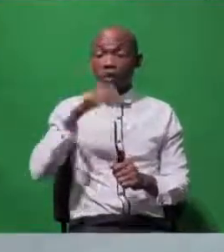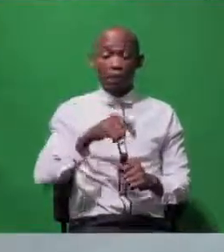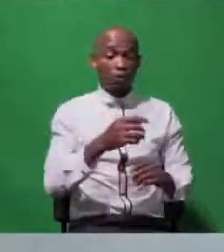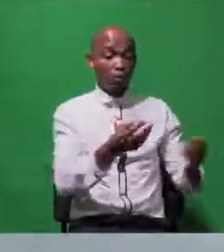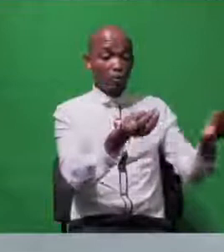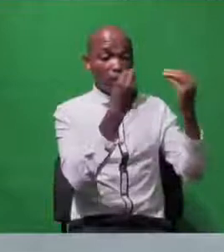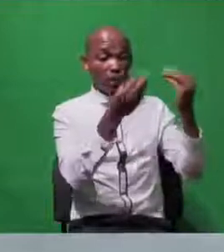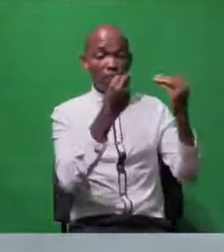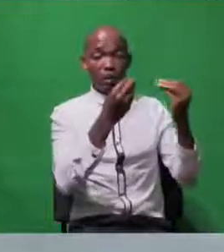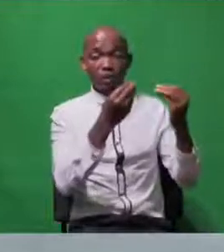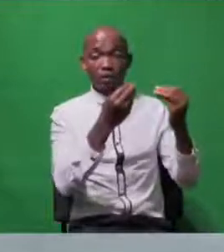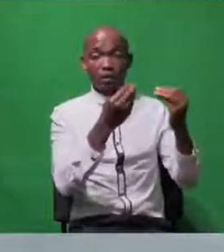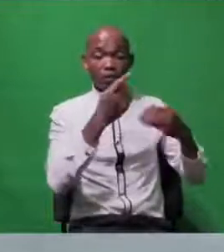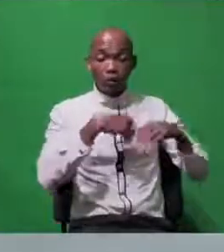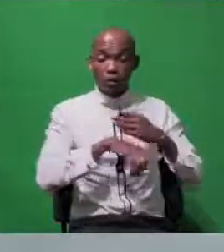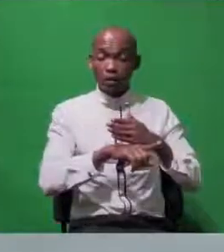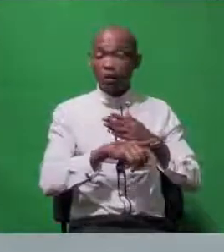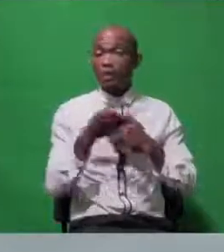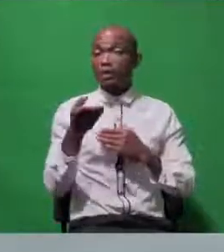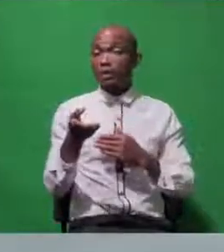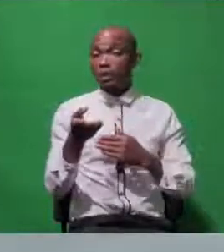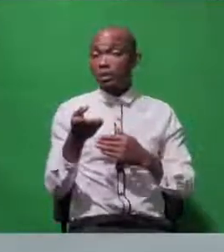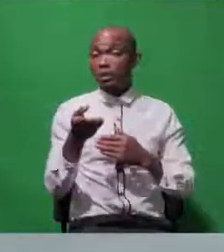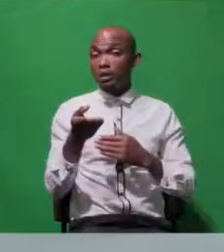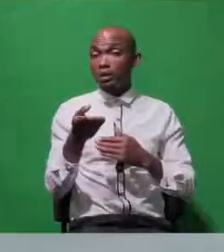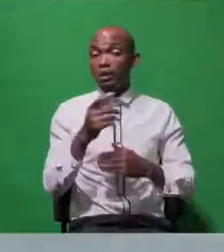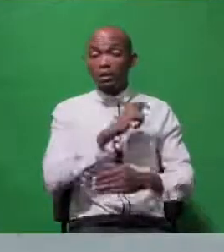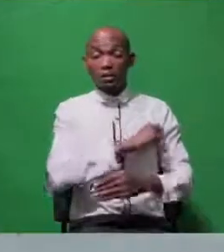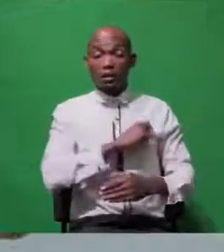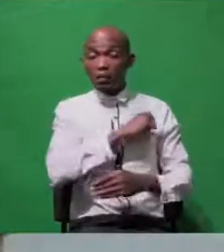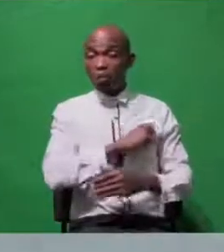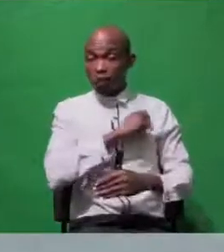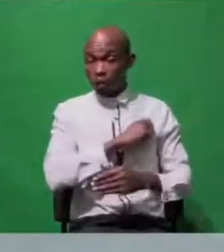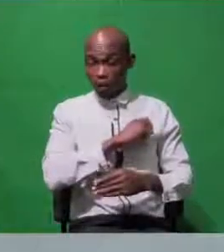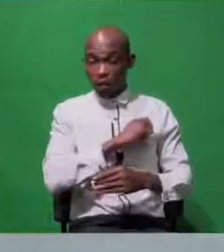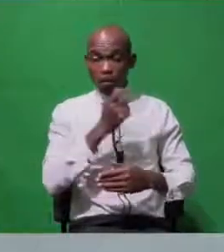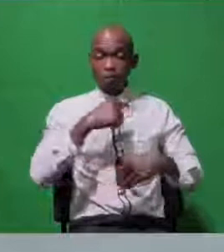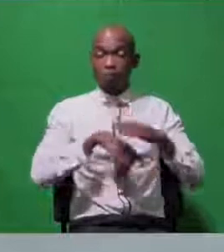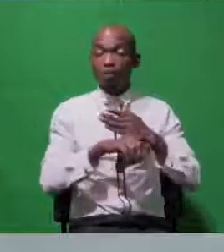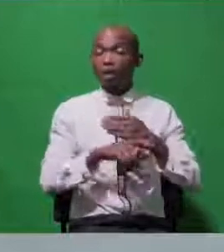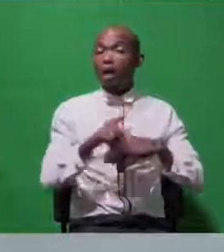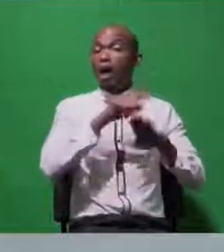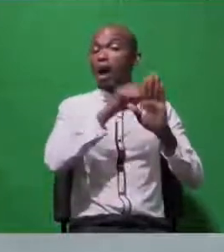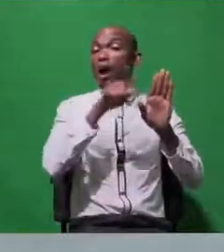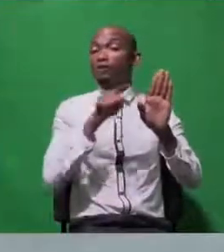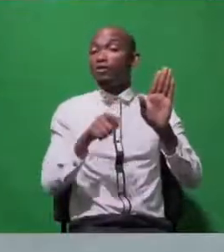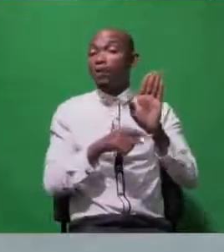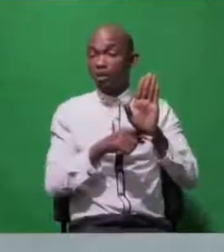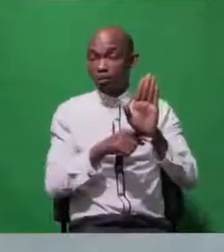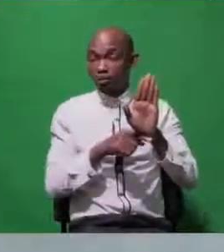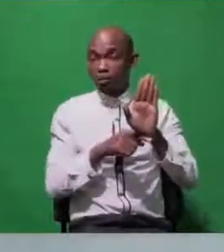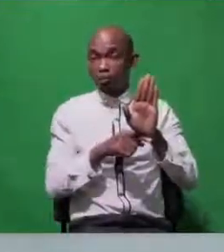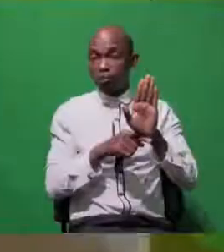education to instill obedience, to instill discipline to the Africans. So